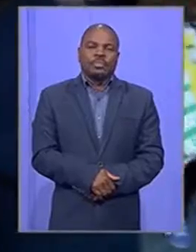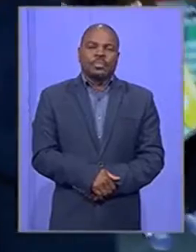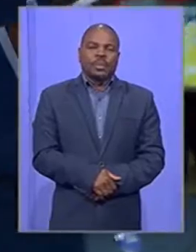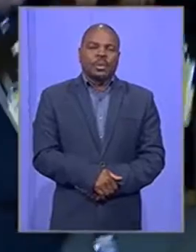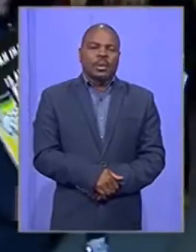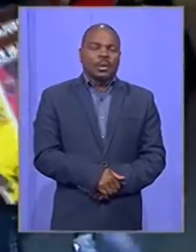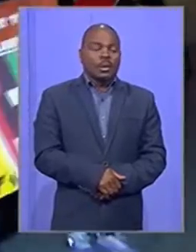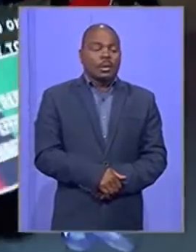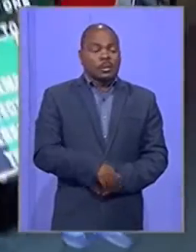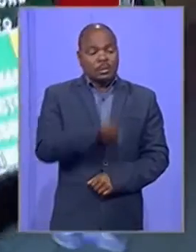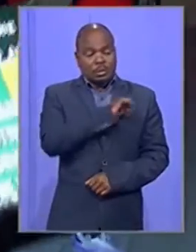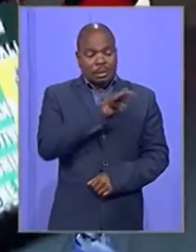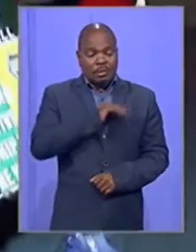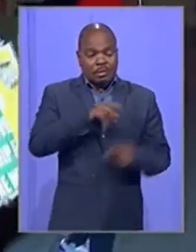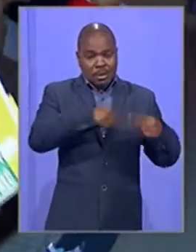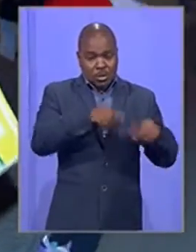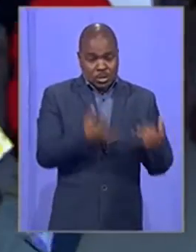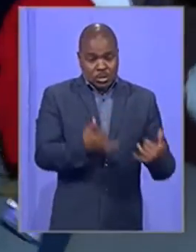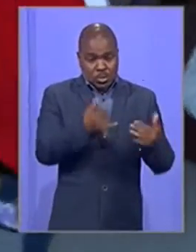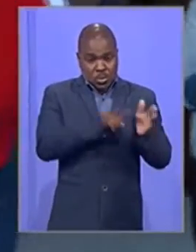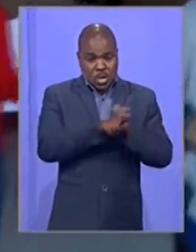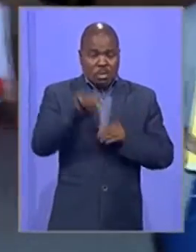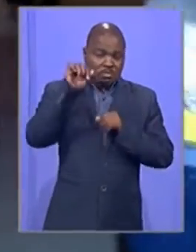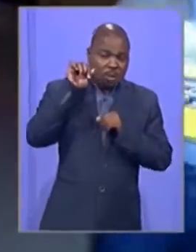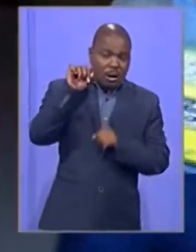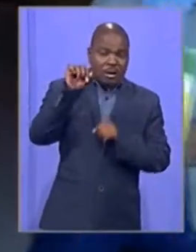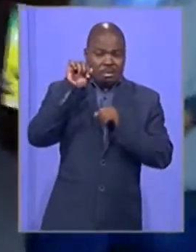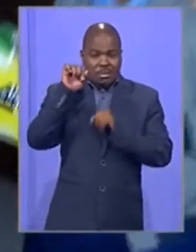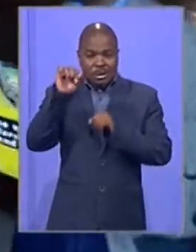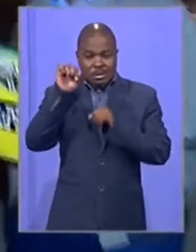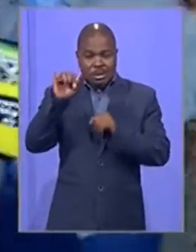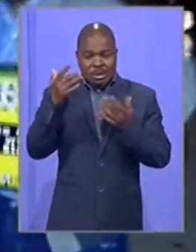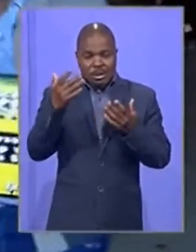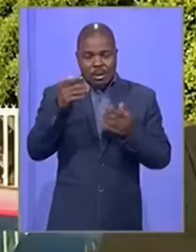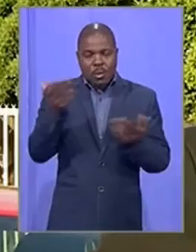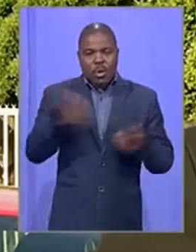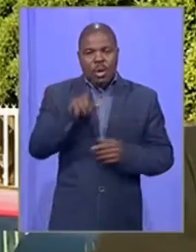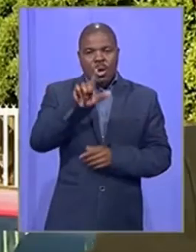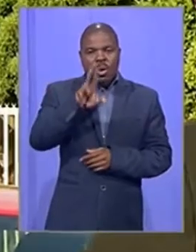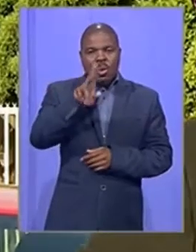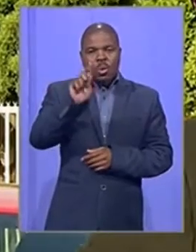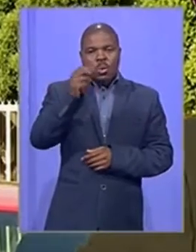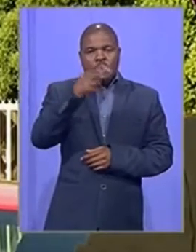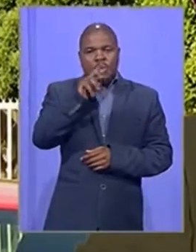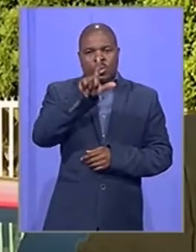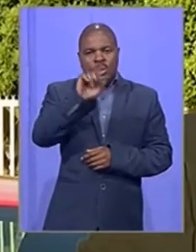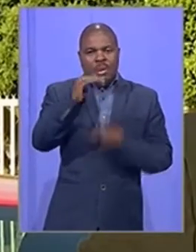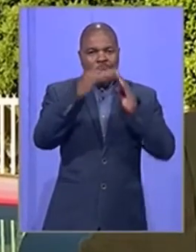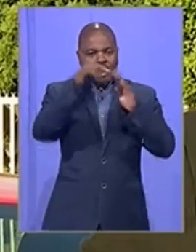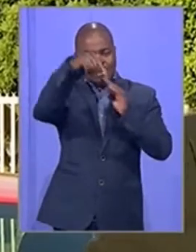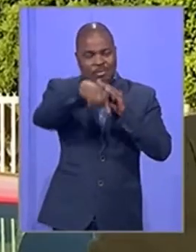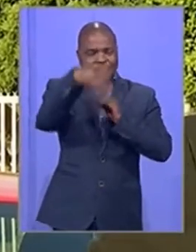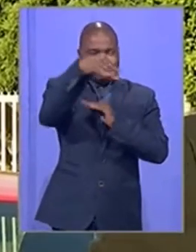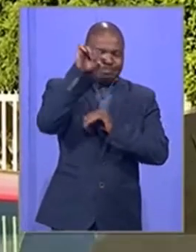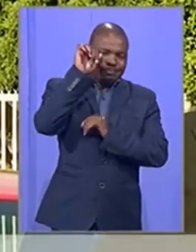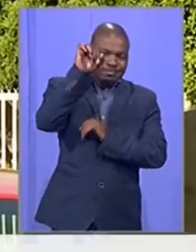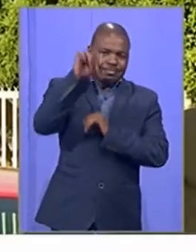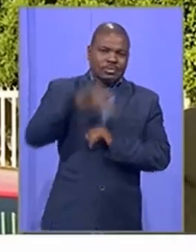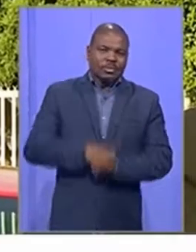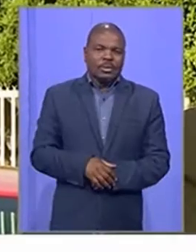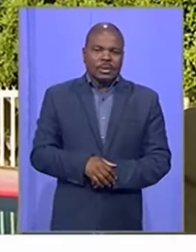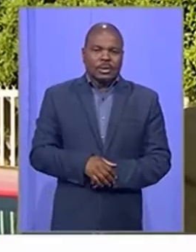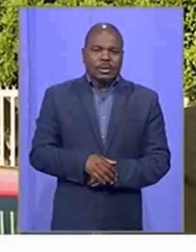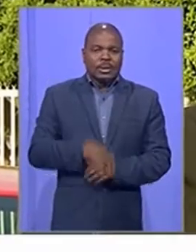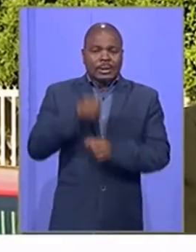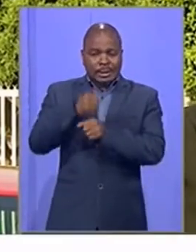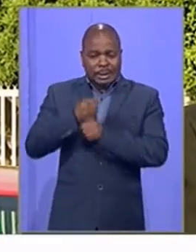Basebeletsi bana ba bile le mohwanto pejana bekeng ena luthule house ba lla ka yona taba ena. Delegates must discuss this matter to find a